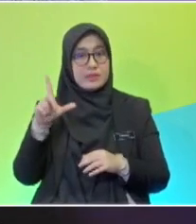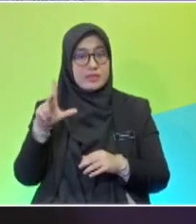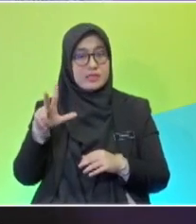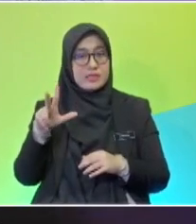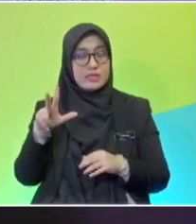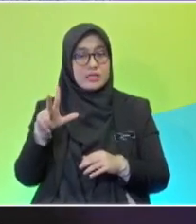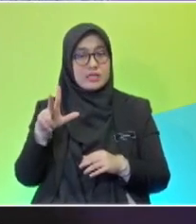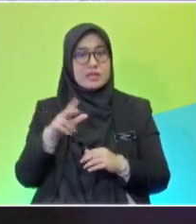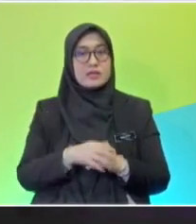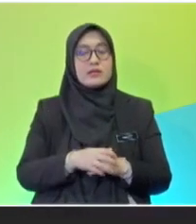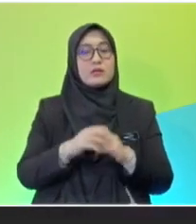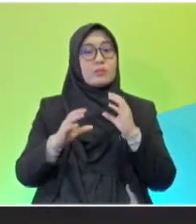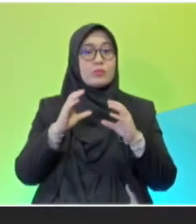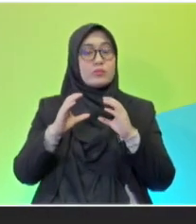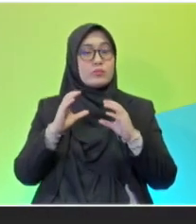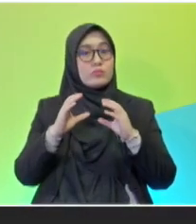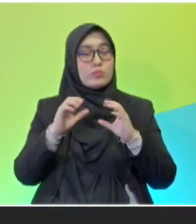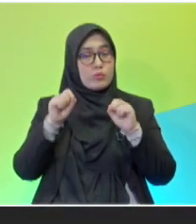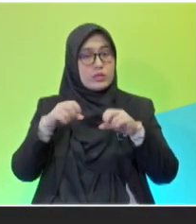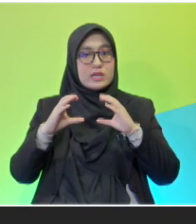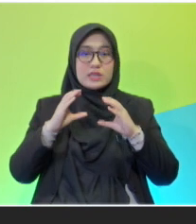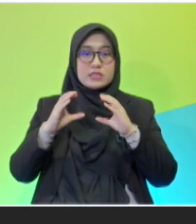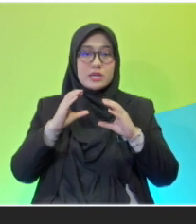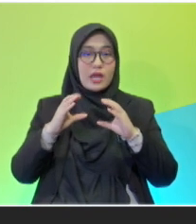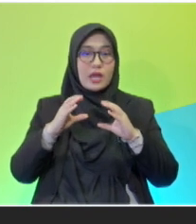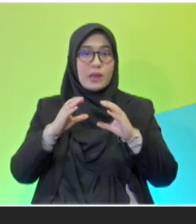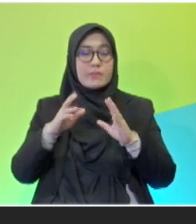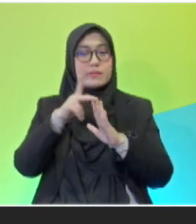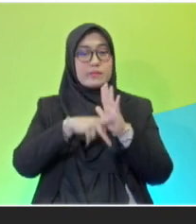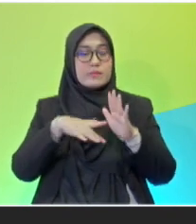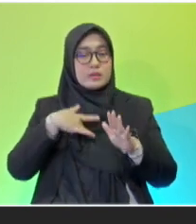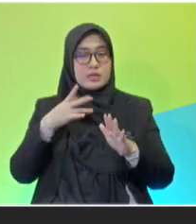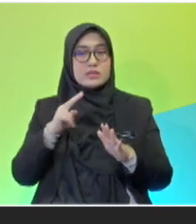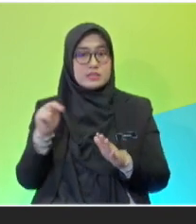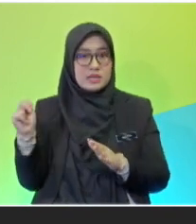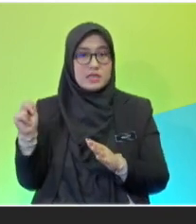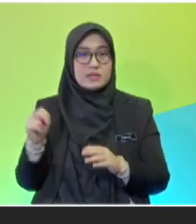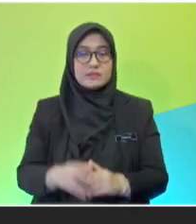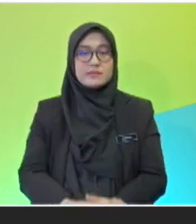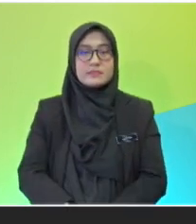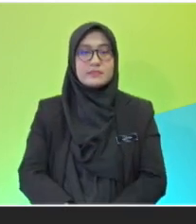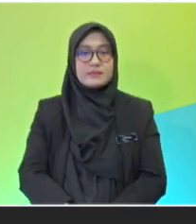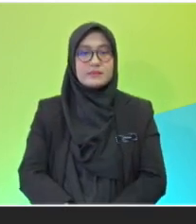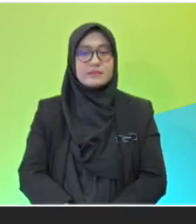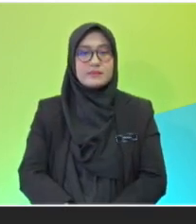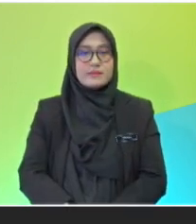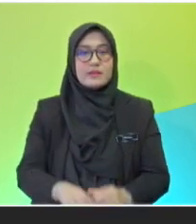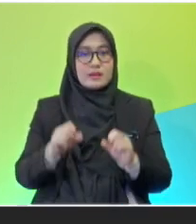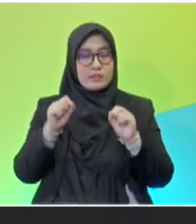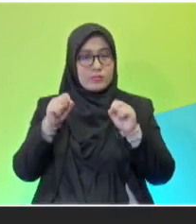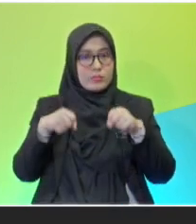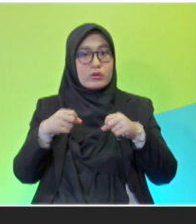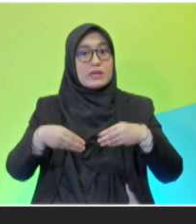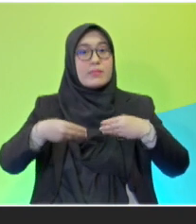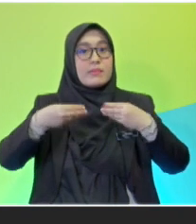Communicate information, ideas, feelings. So there's no more some or minimal ability. Right. So if the pupil is able to come up with his or her